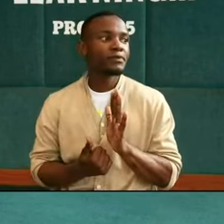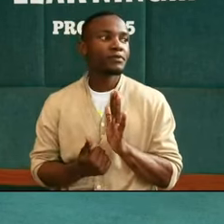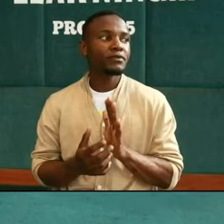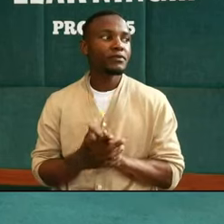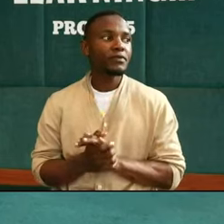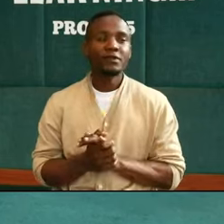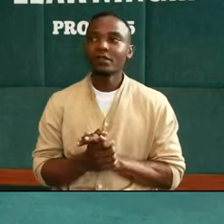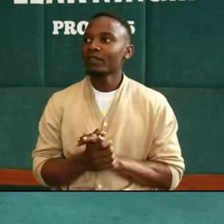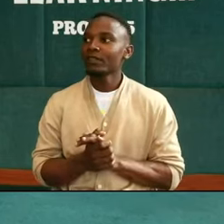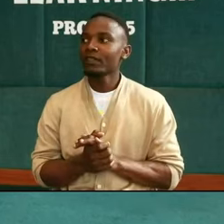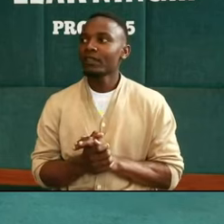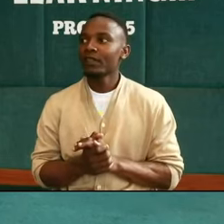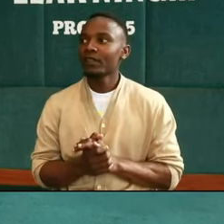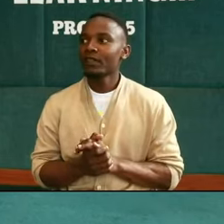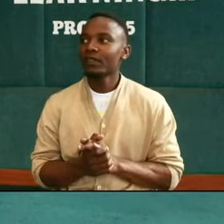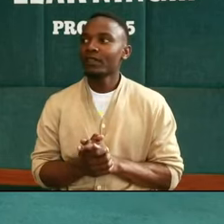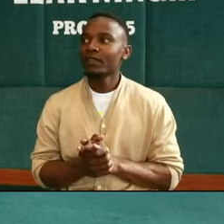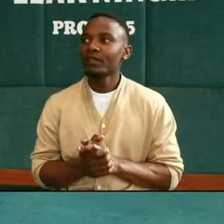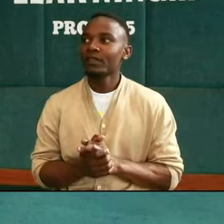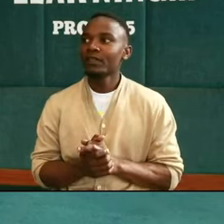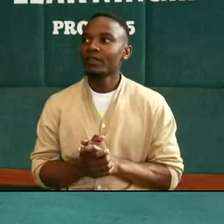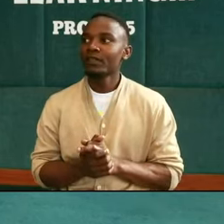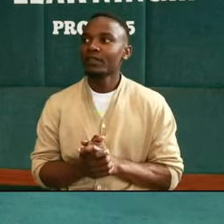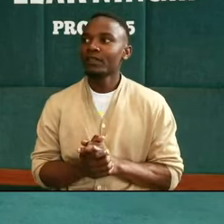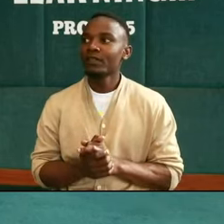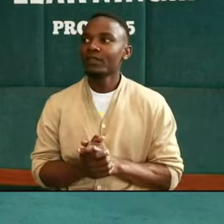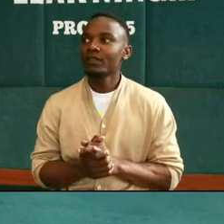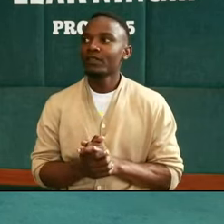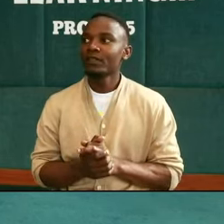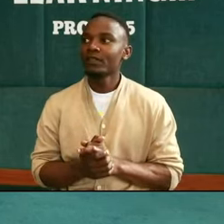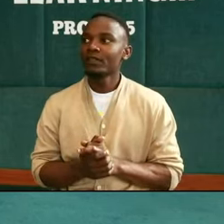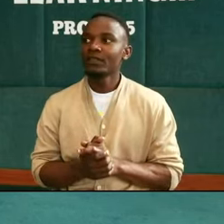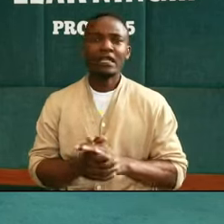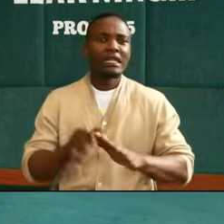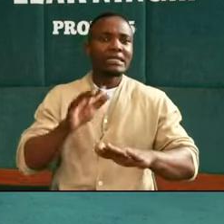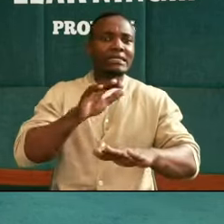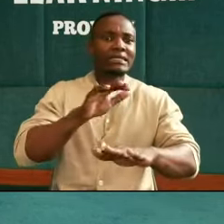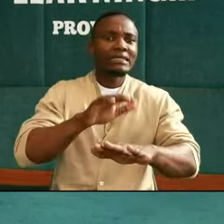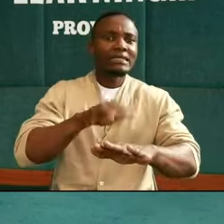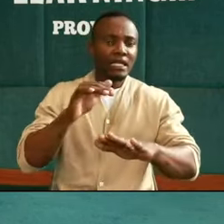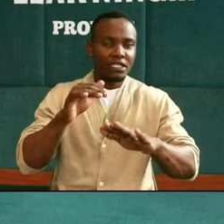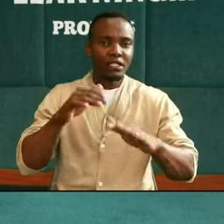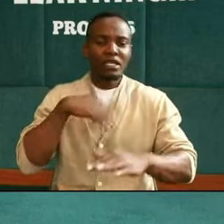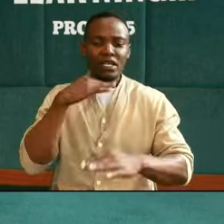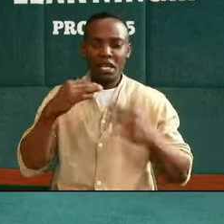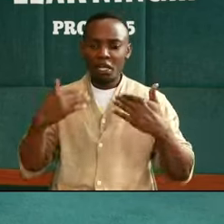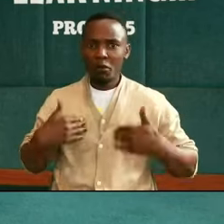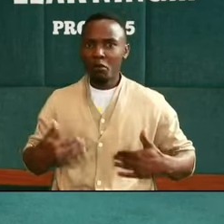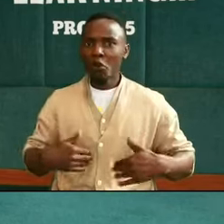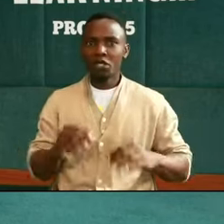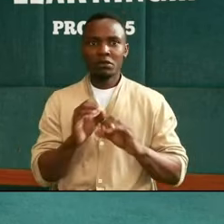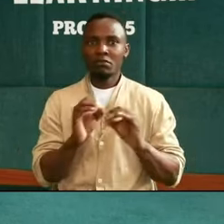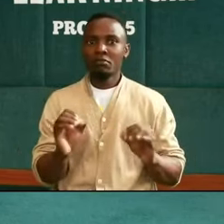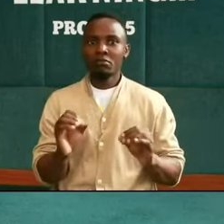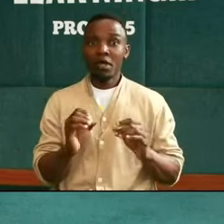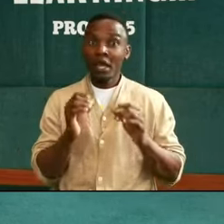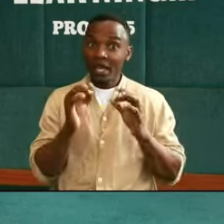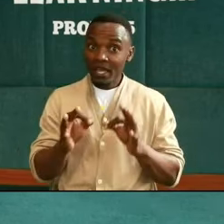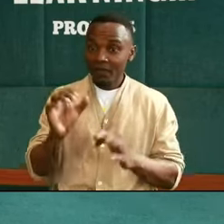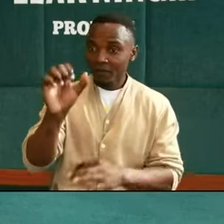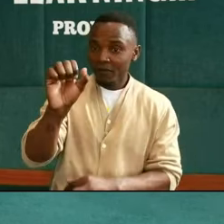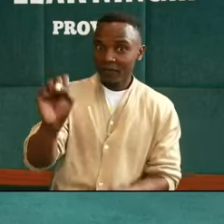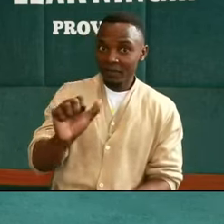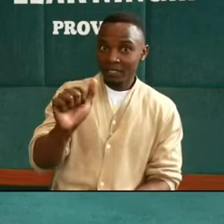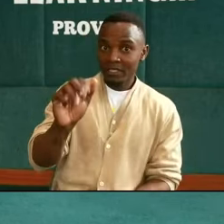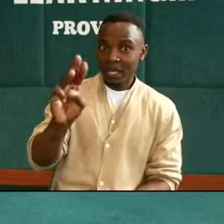Not to touch dead bodies. Not to touch dead bodies or anything that was unclean. As long as Samson followed those rules, he